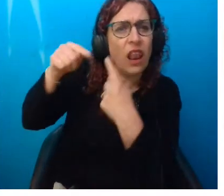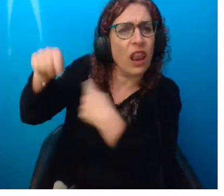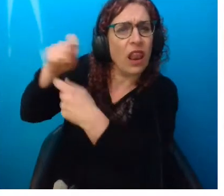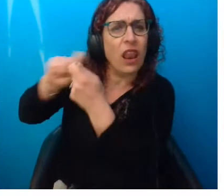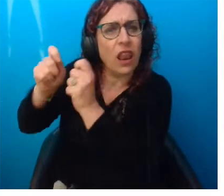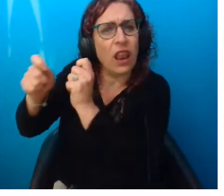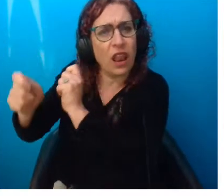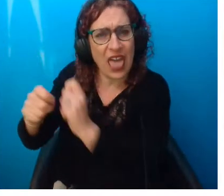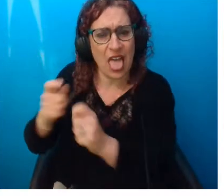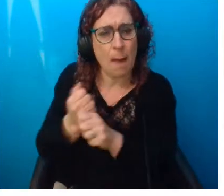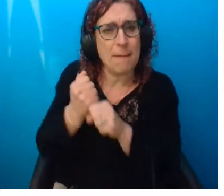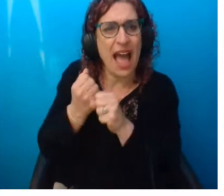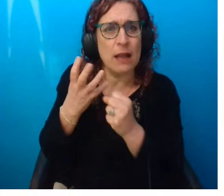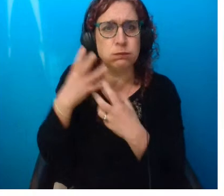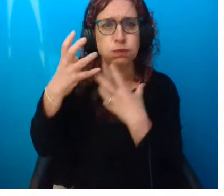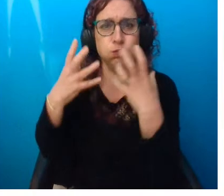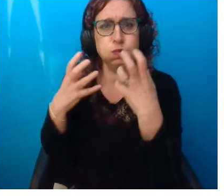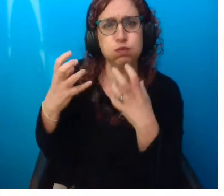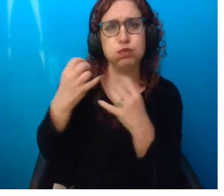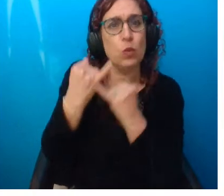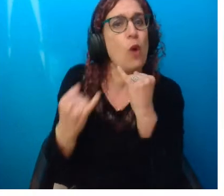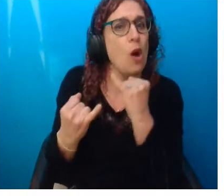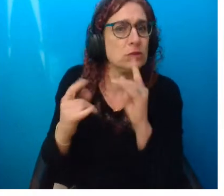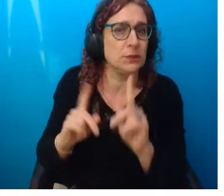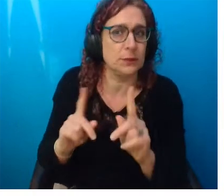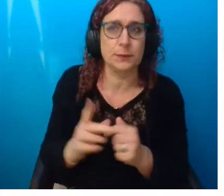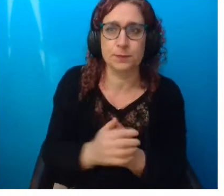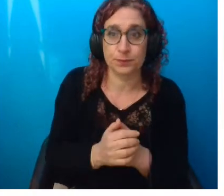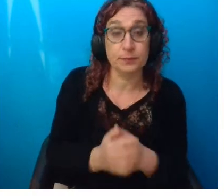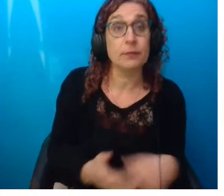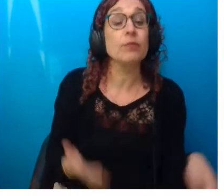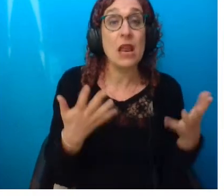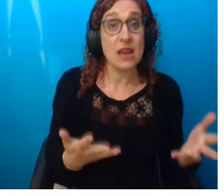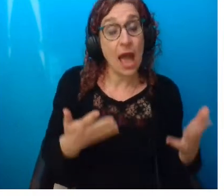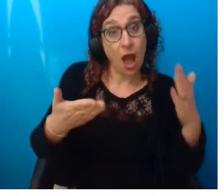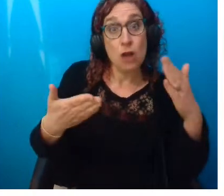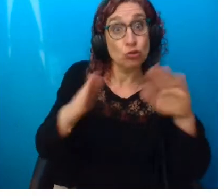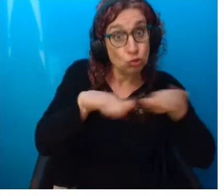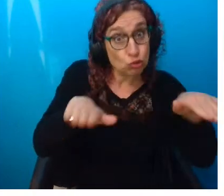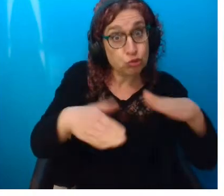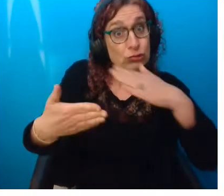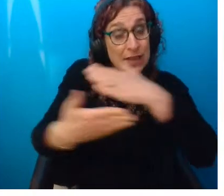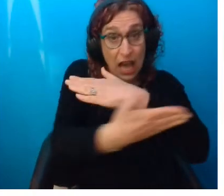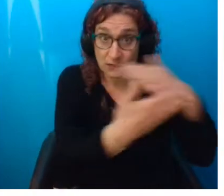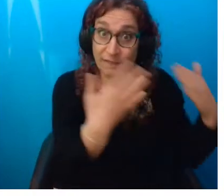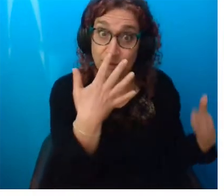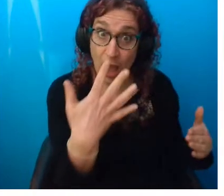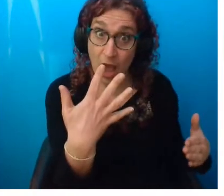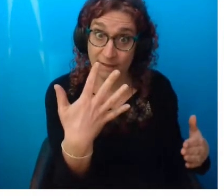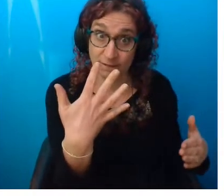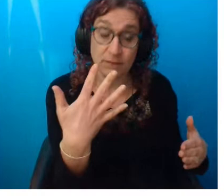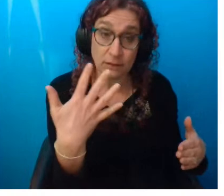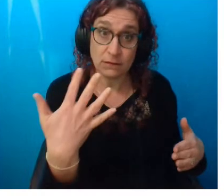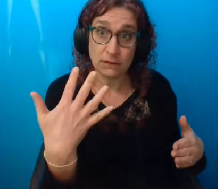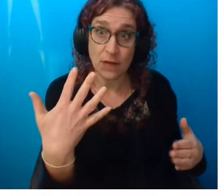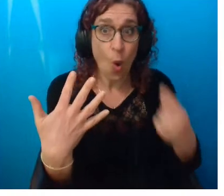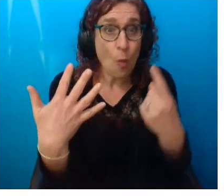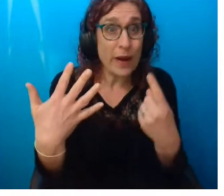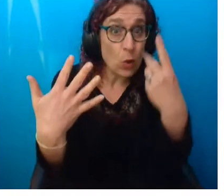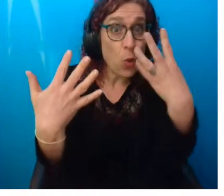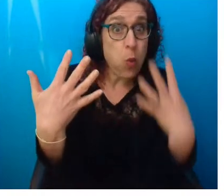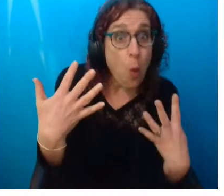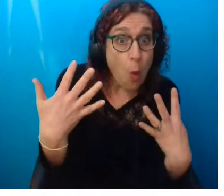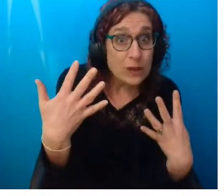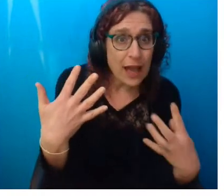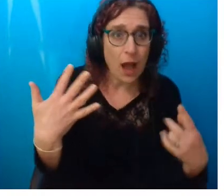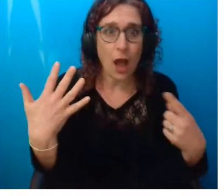We now know that about a quarter of children under 5 have eczema. If you could go back to the last slide. Sorry, this isn't